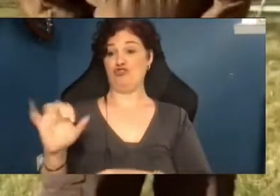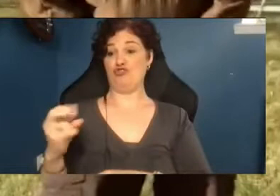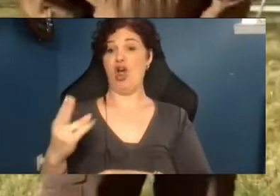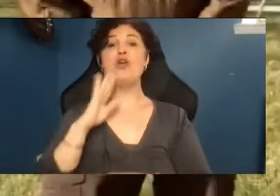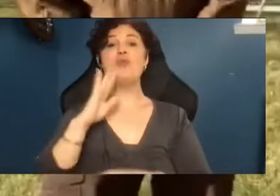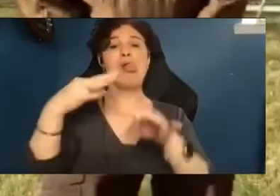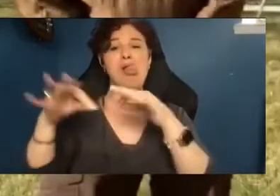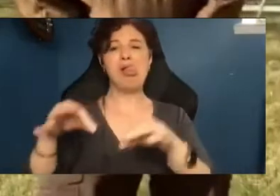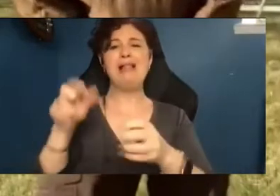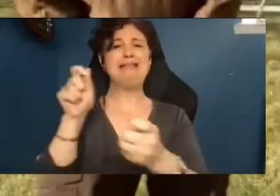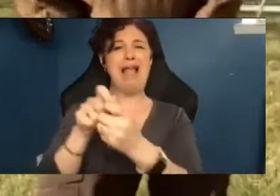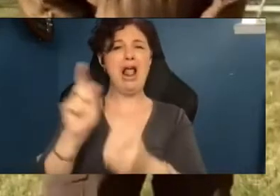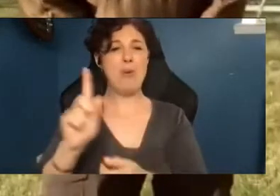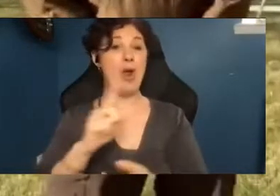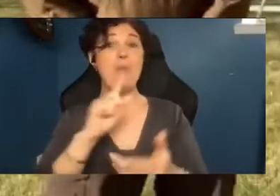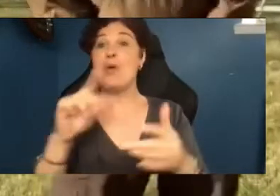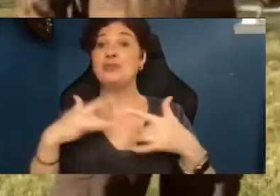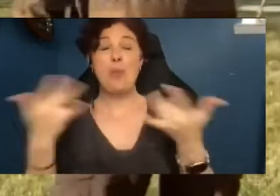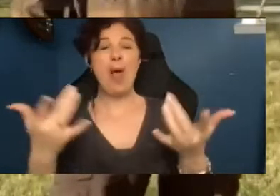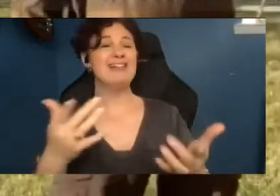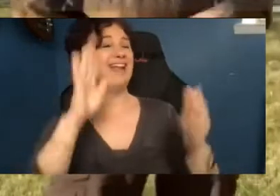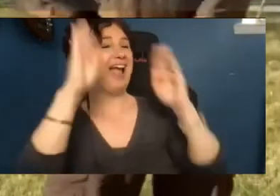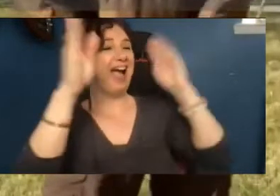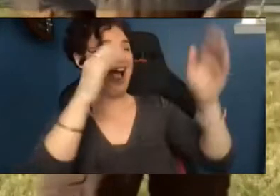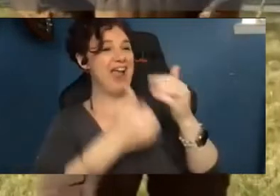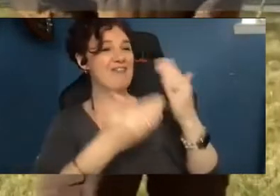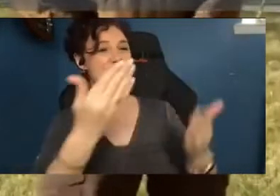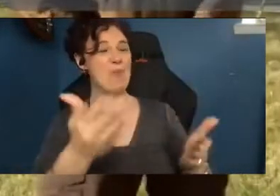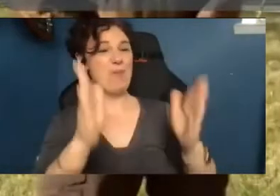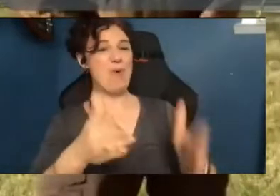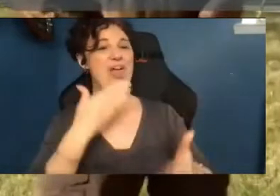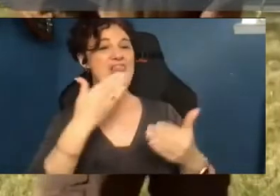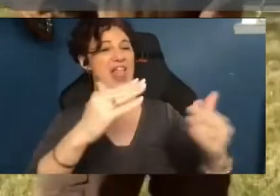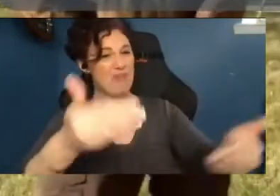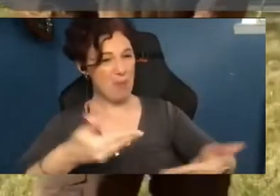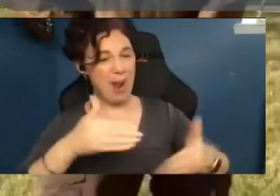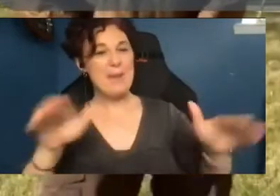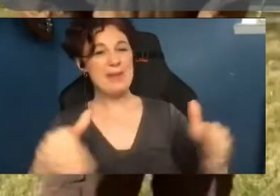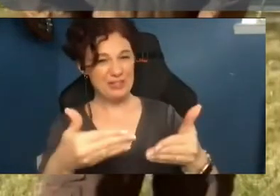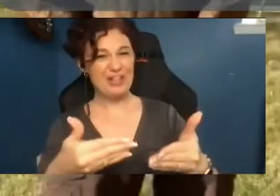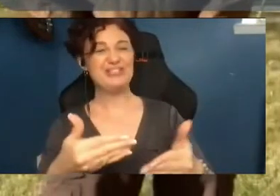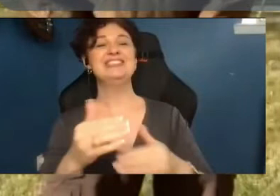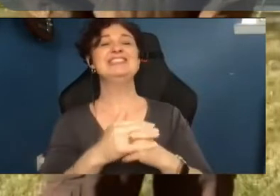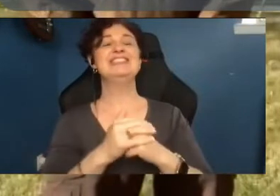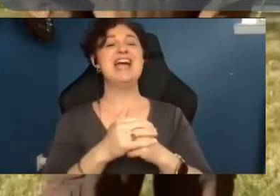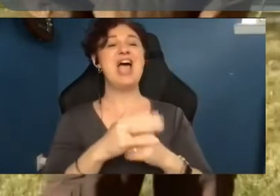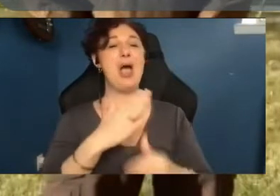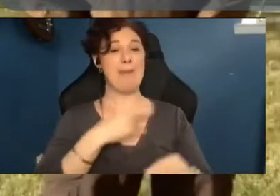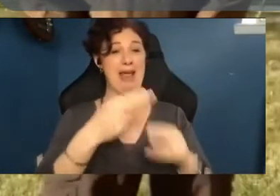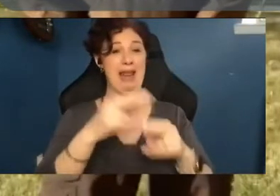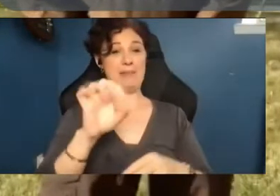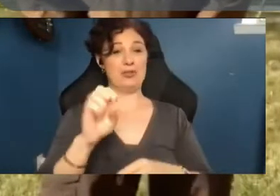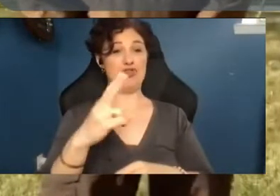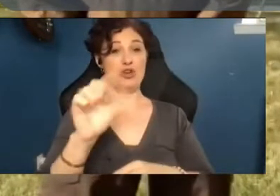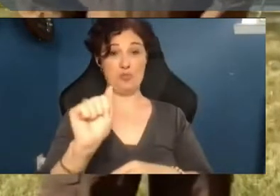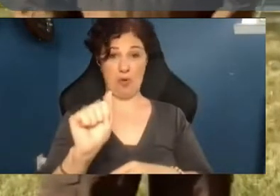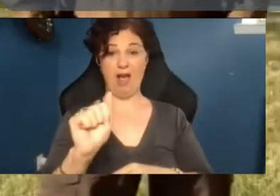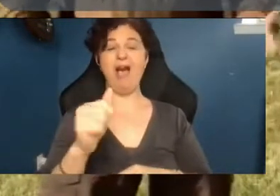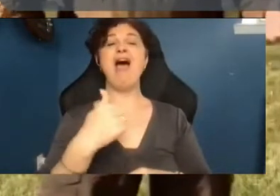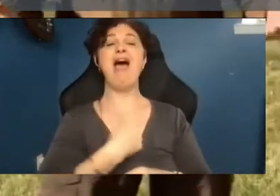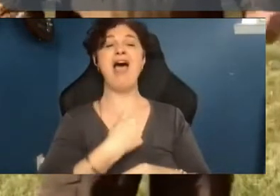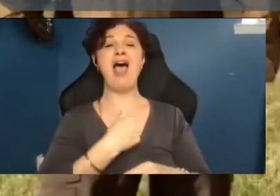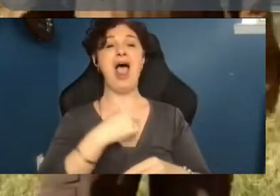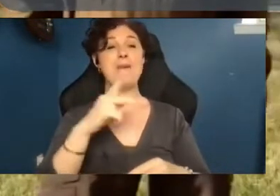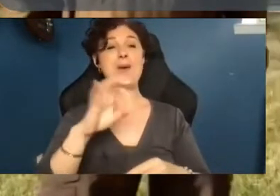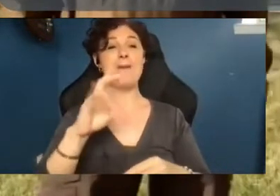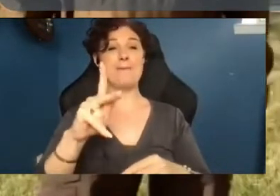we're at and what's going on. Hi, everybody. Thank you for the welcoming introduction, Dr. Bondi. My name is Joshua Yelle, and I am a